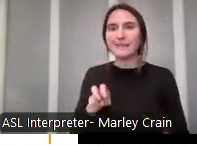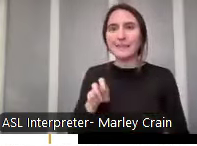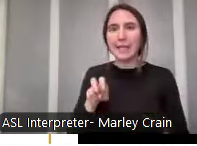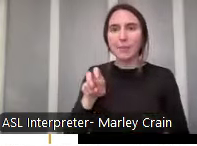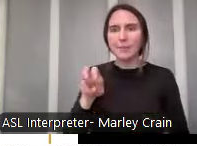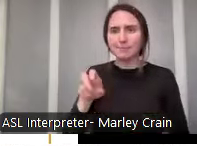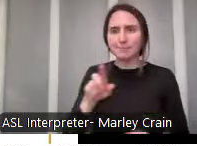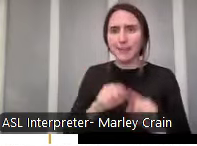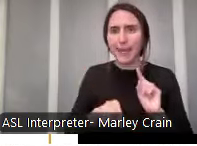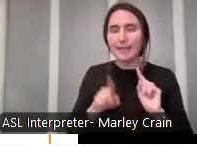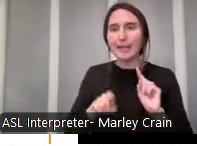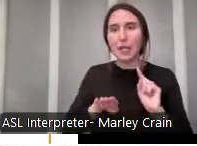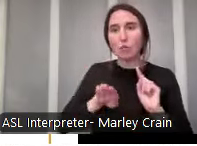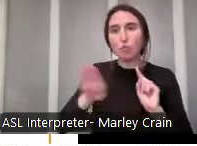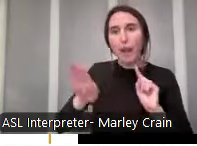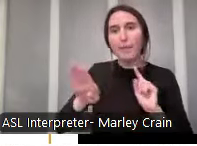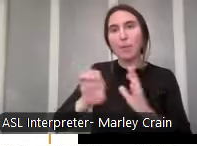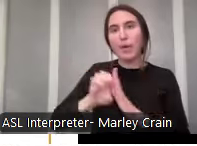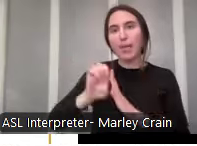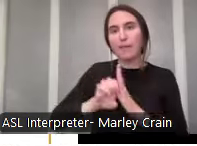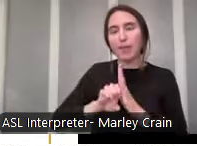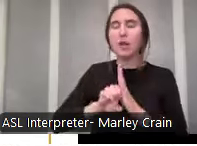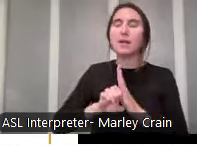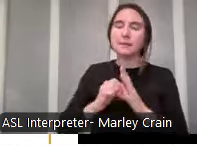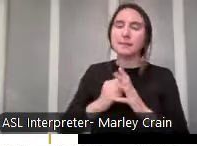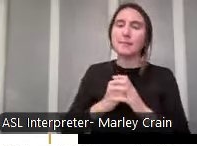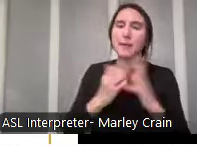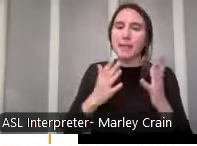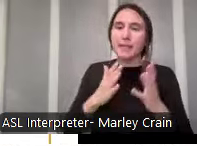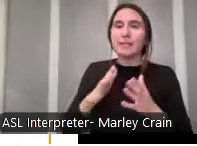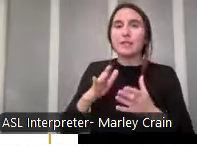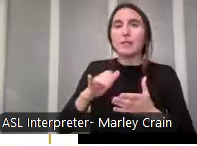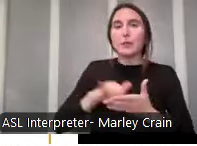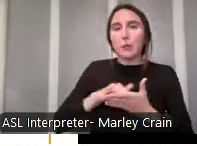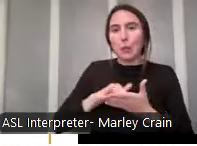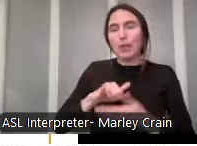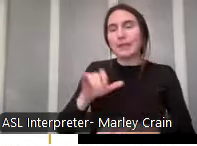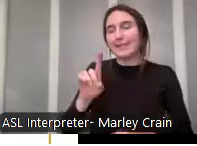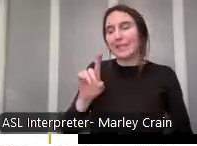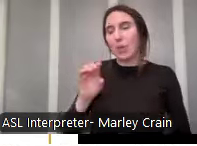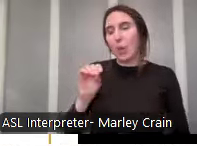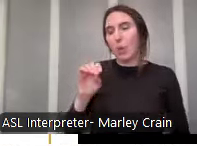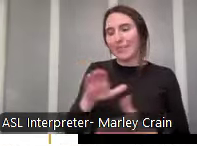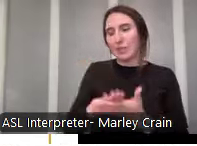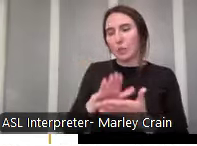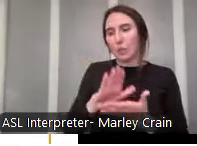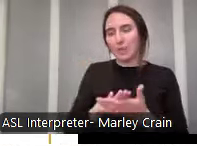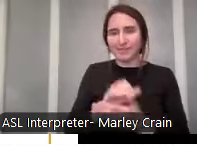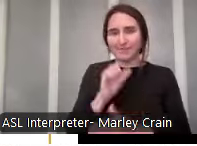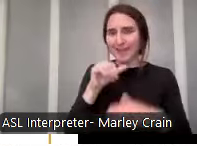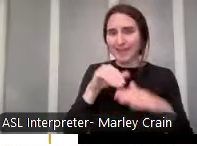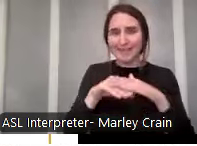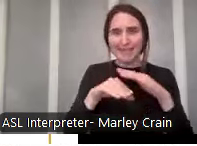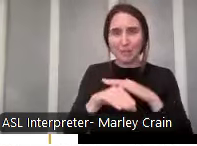elevator. As you may know, many New York City DOE schools are not accessible. So the DOE has to help families who